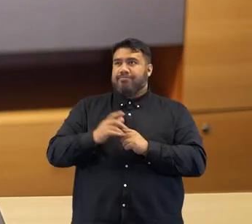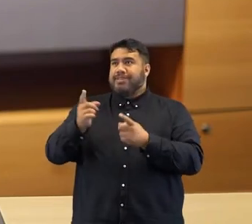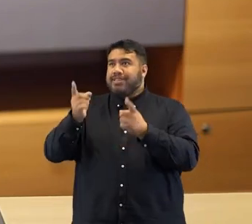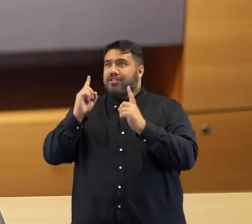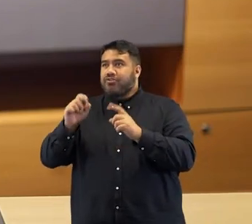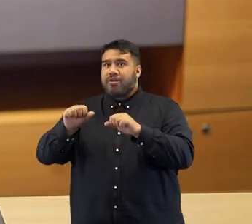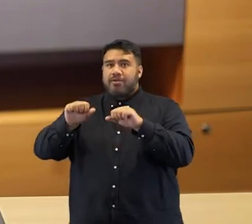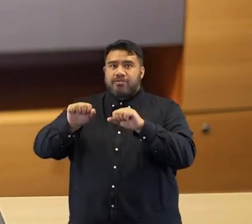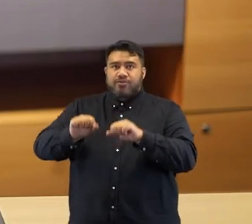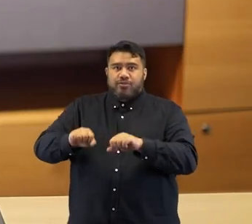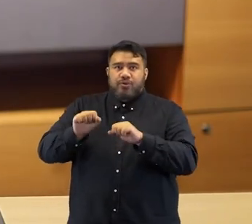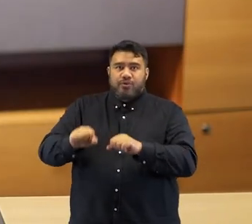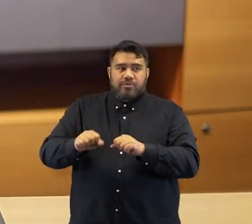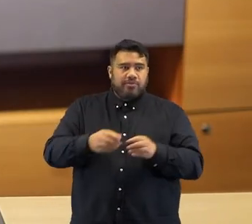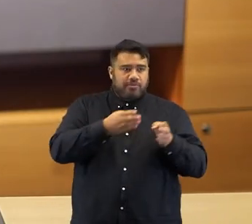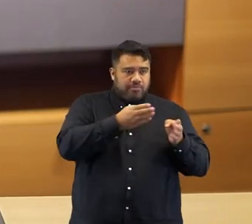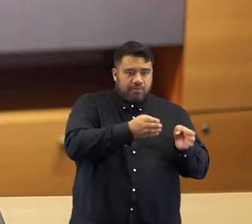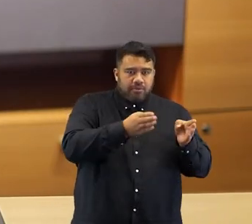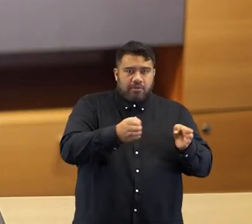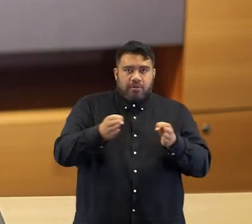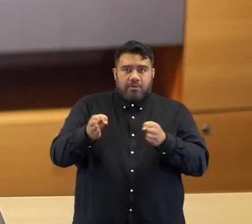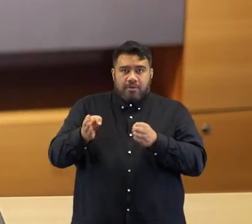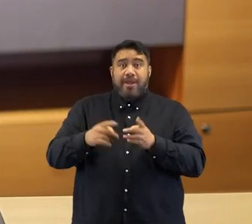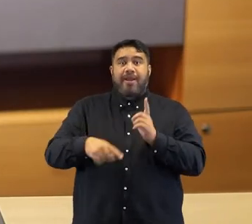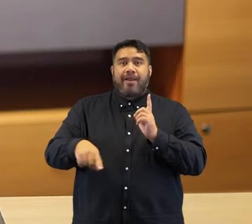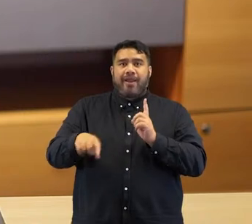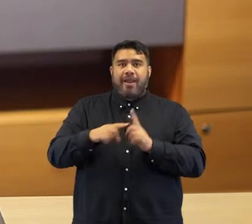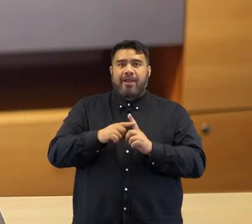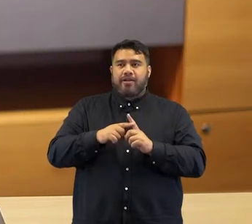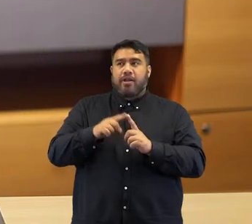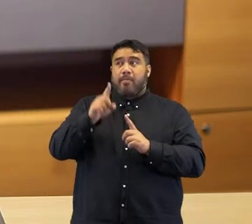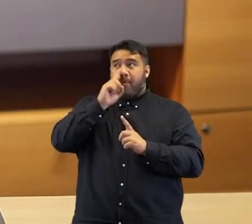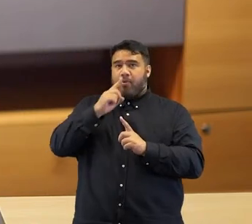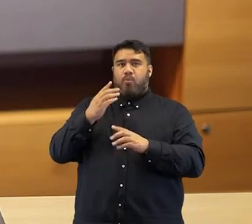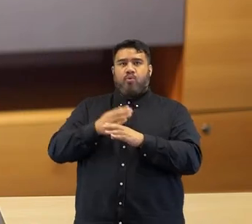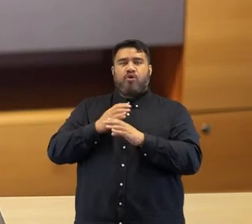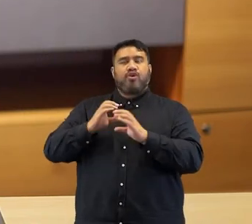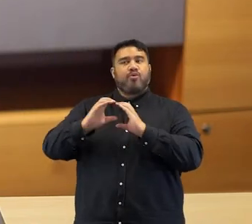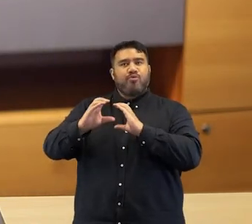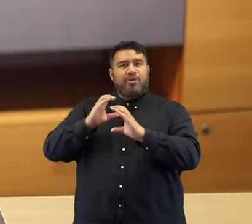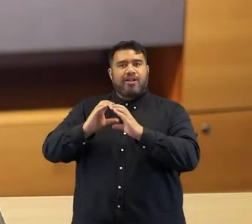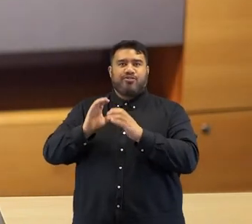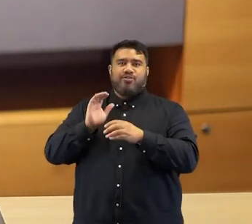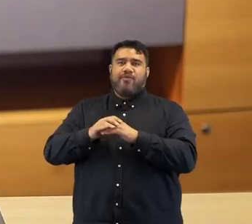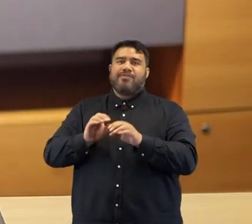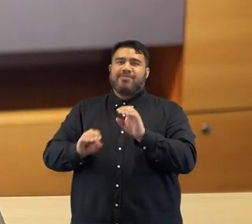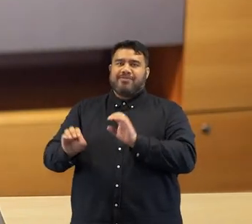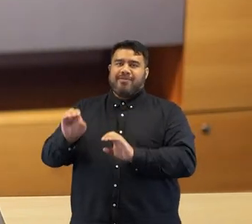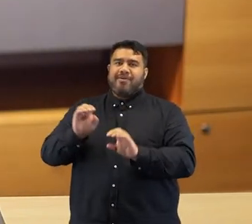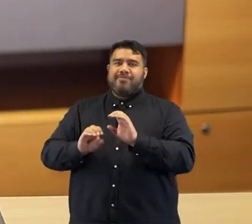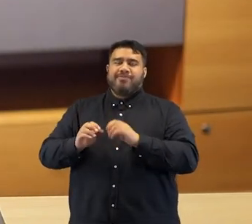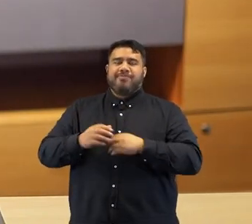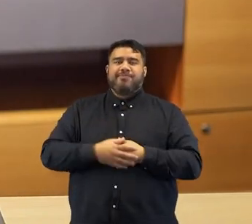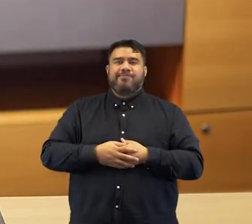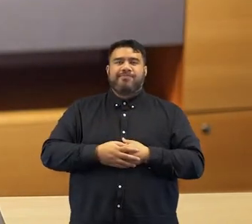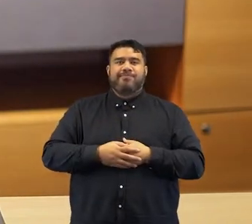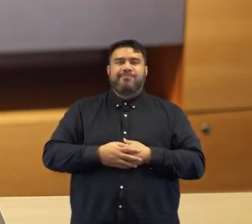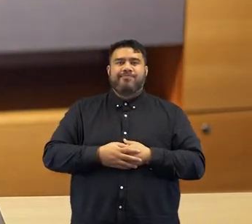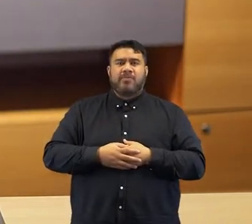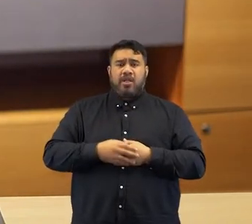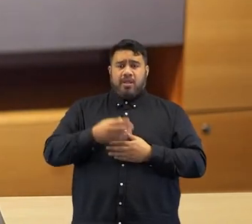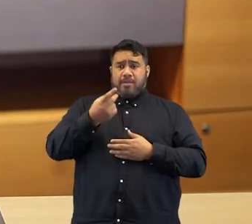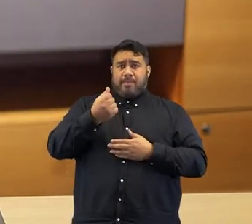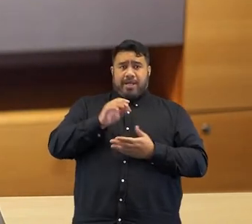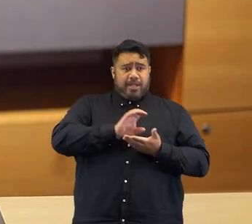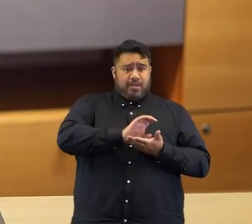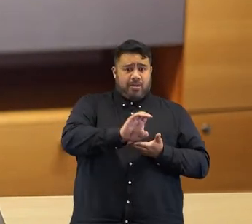our passionate science teachers, students, and very importantly, communicators. The prize also supports the